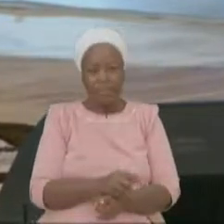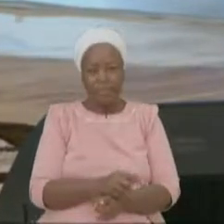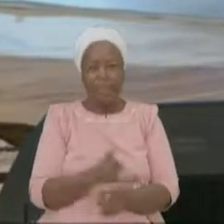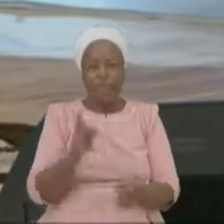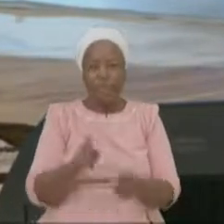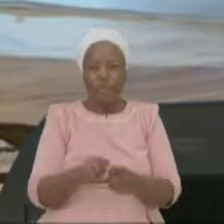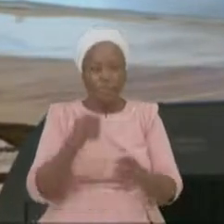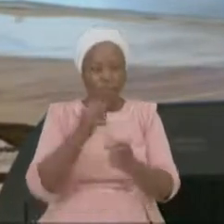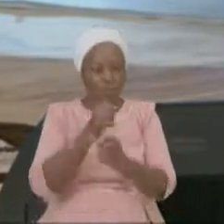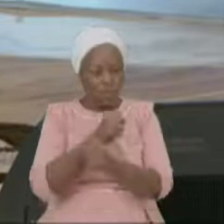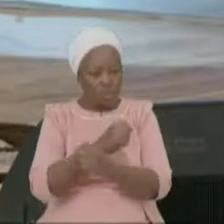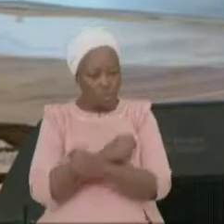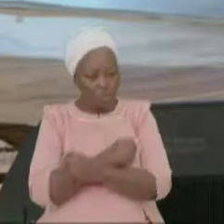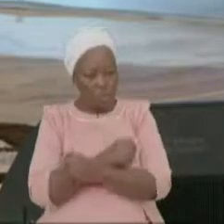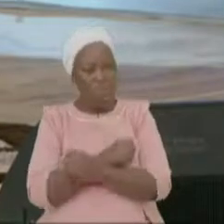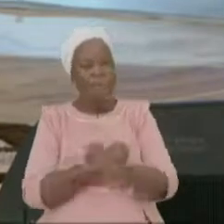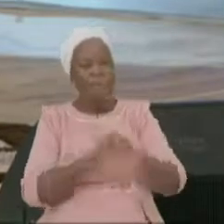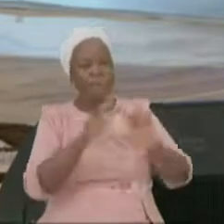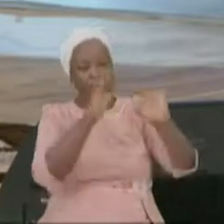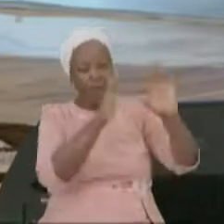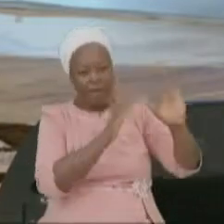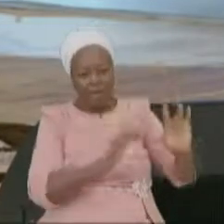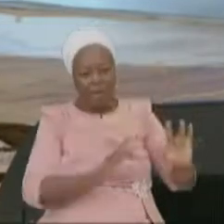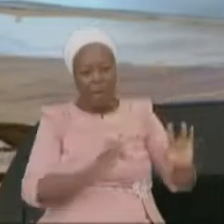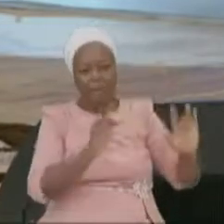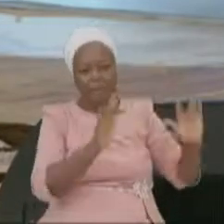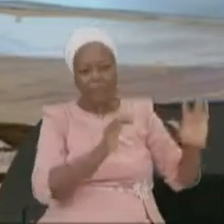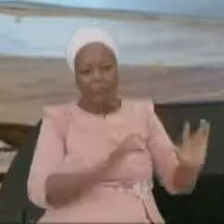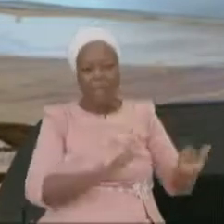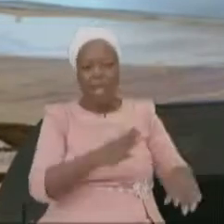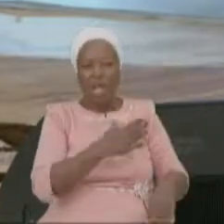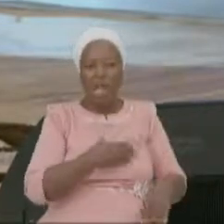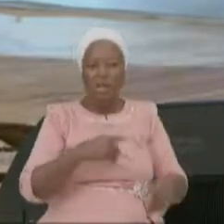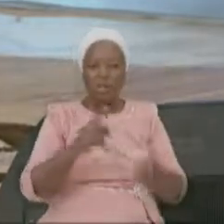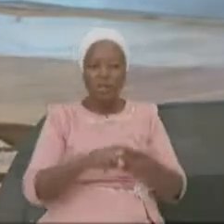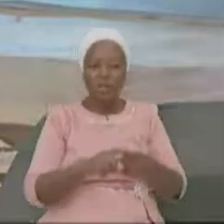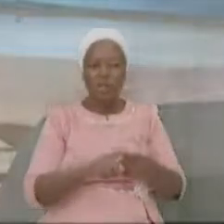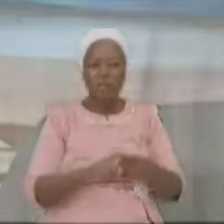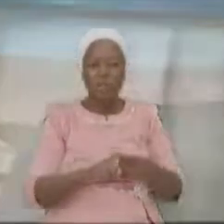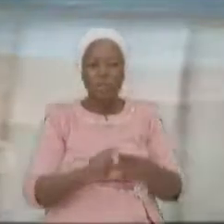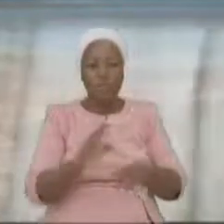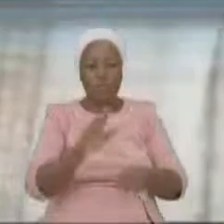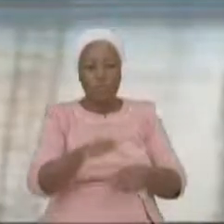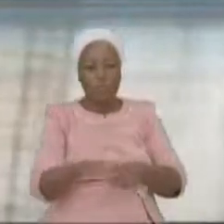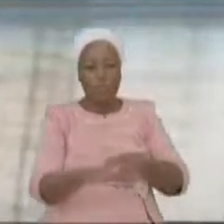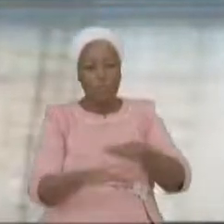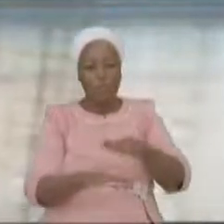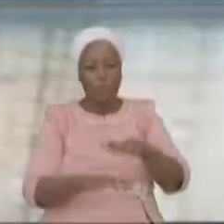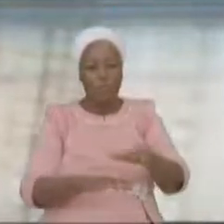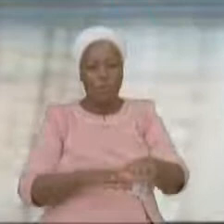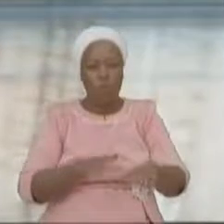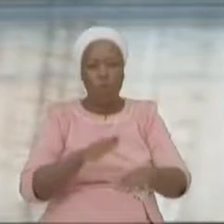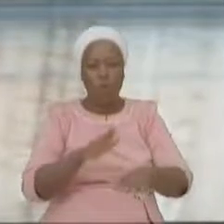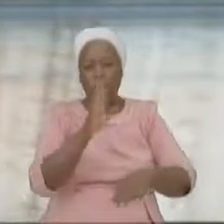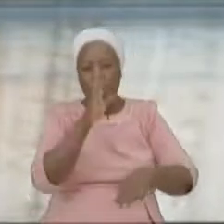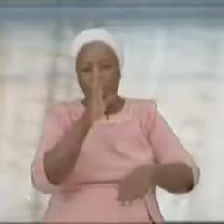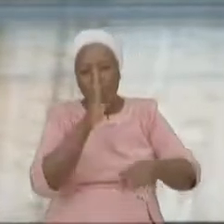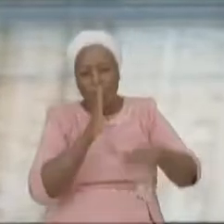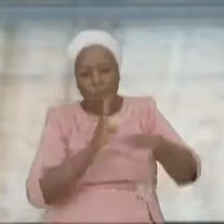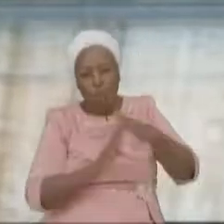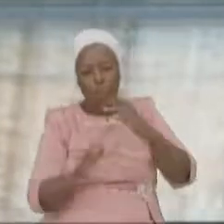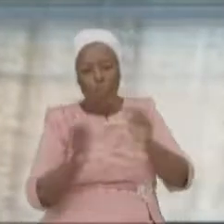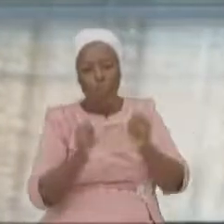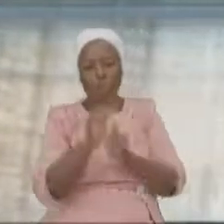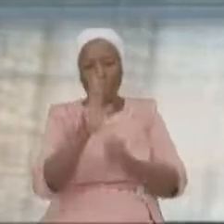to love mercy, and to walk humbly with thy God. That's